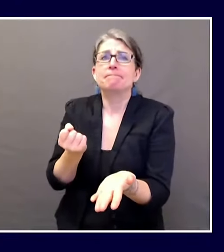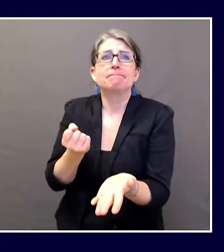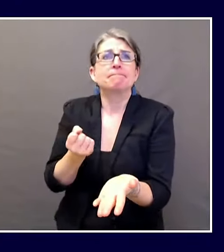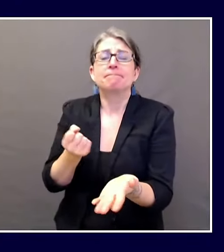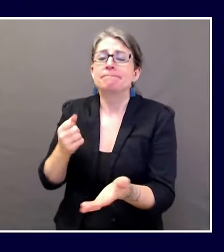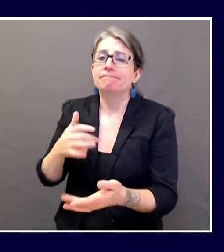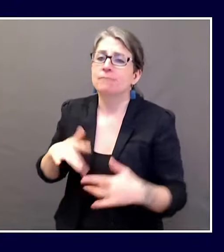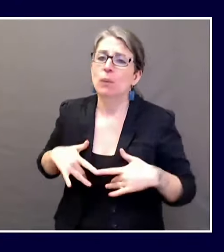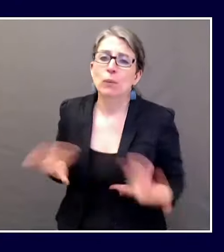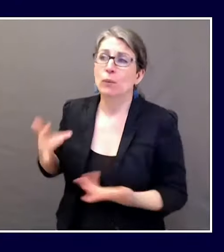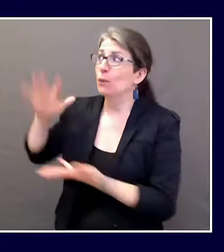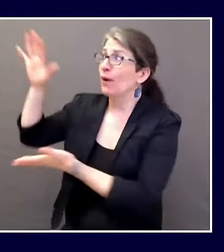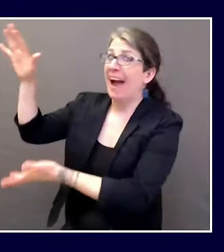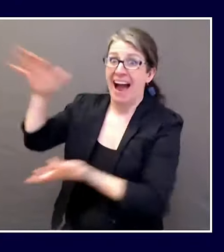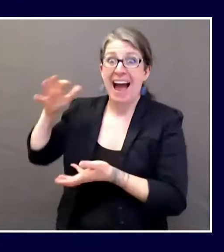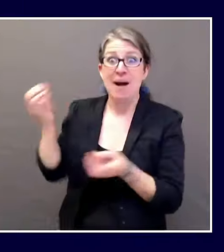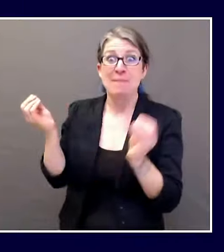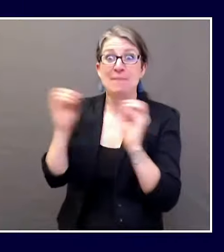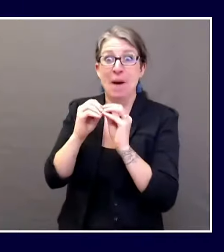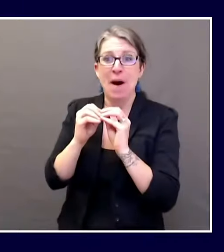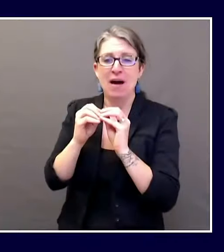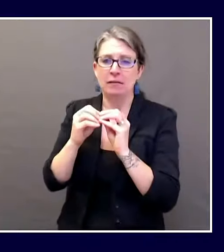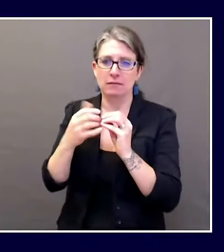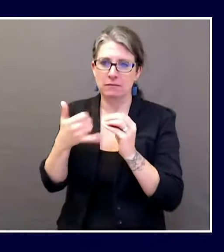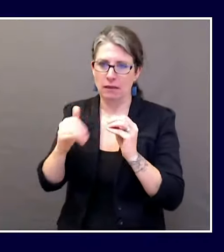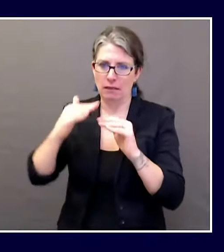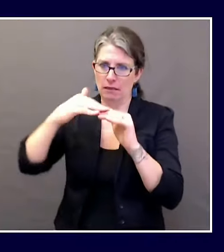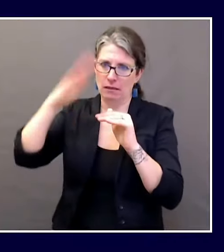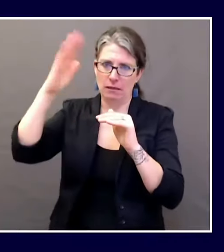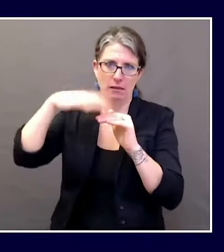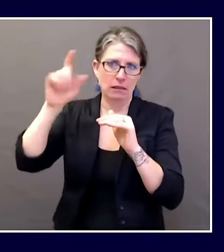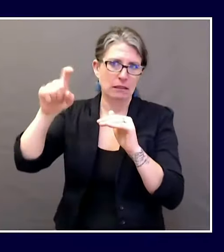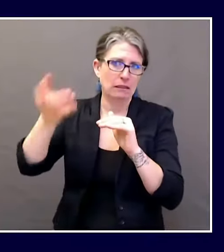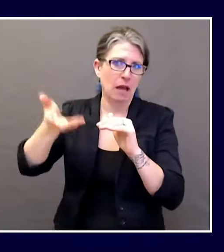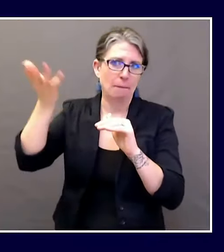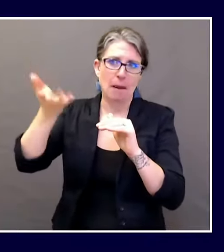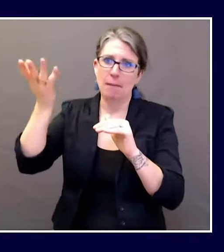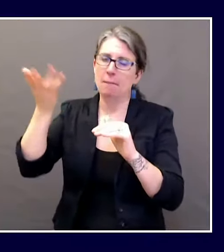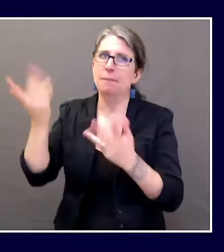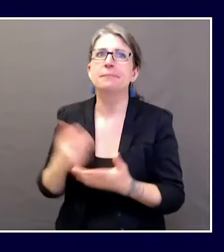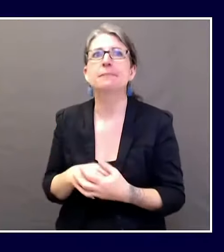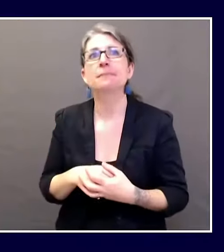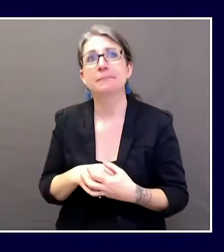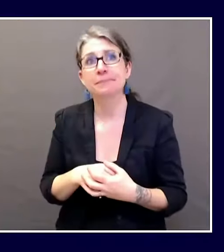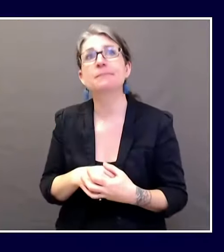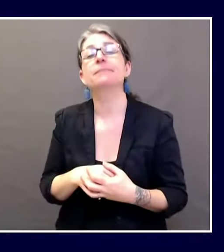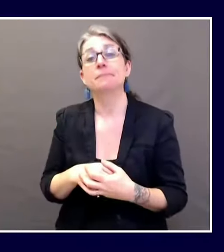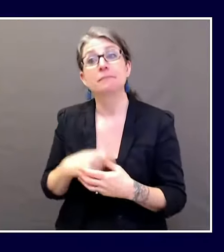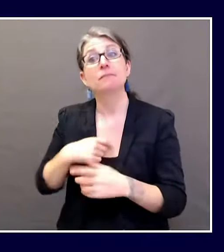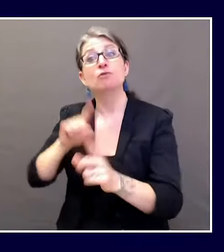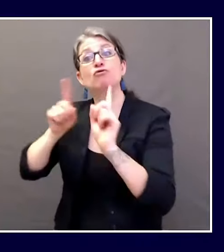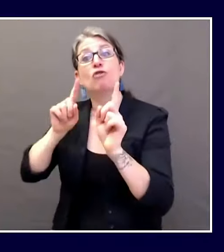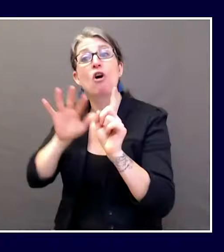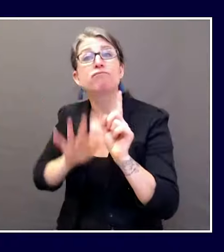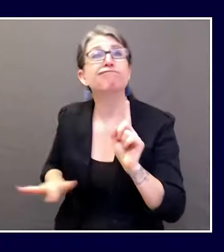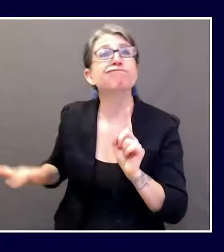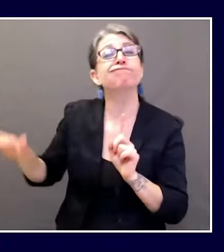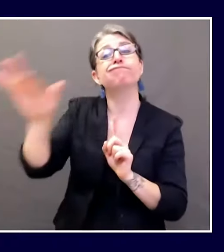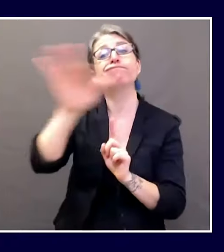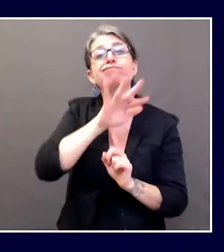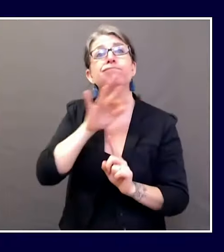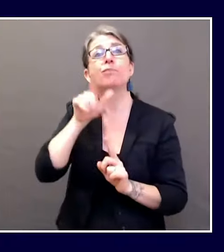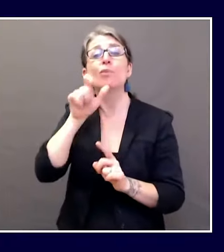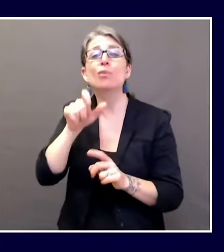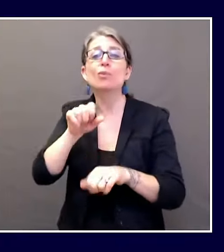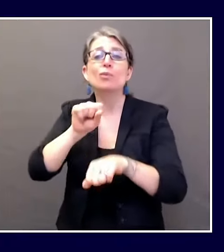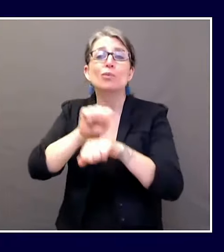weeks, in my conversations with healthcare providers, large-scale vaccination site operators, as